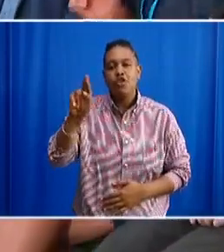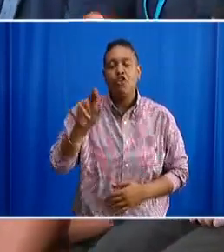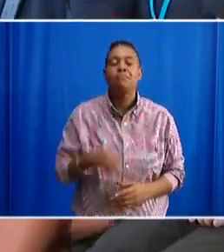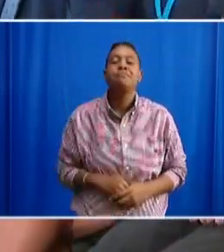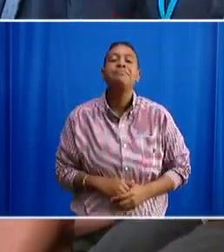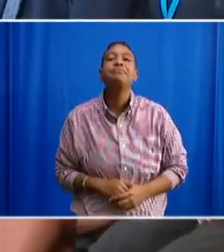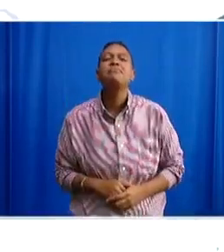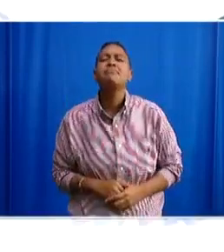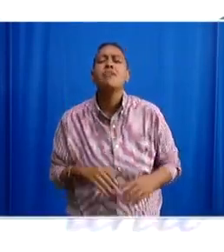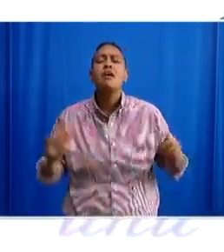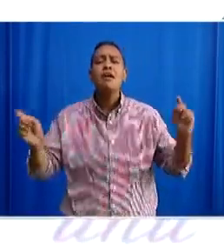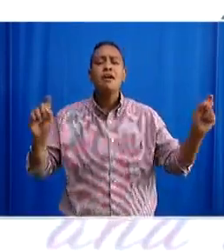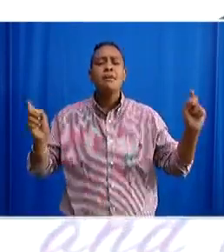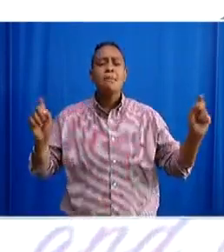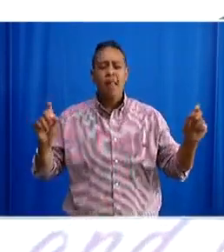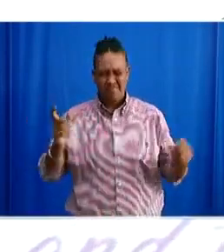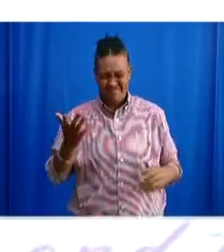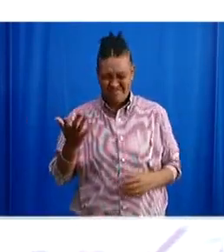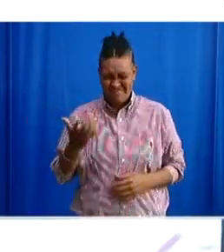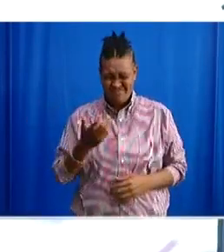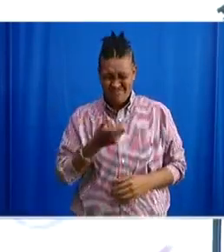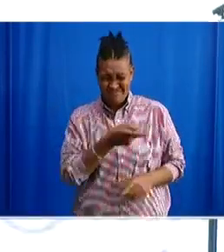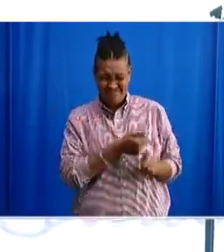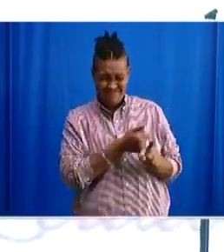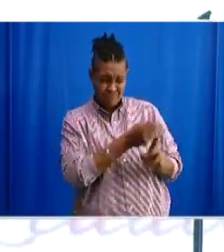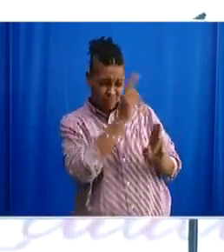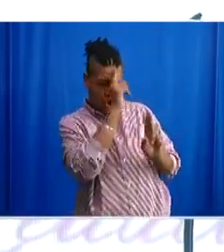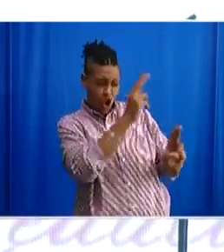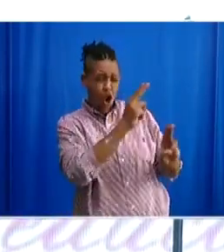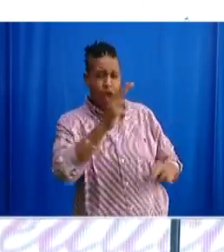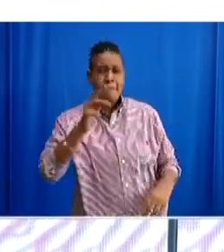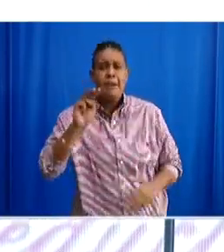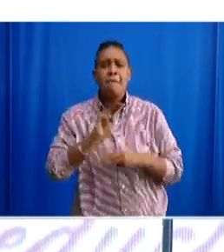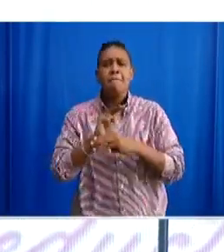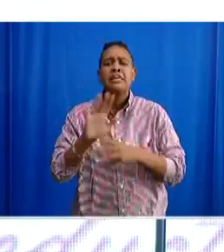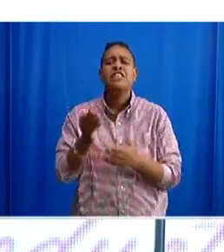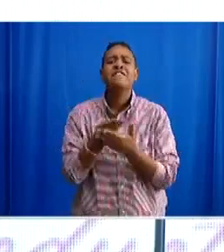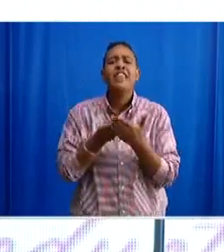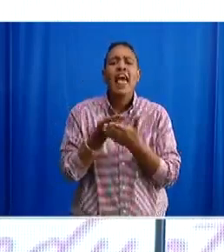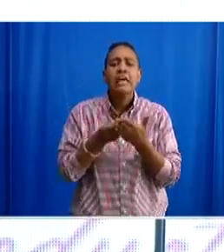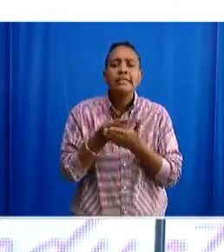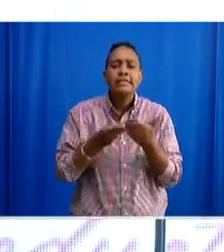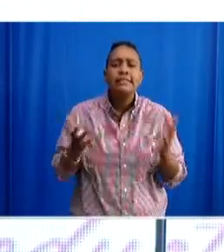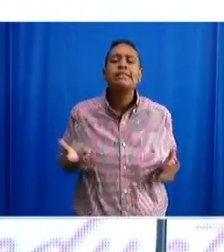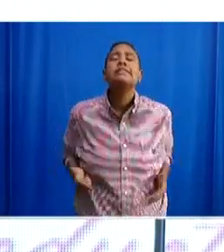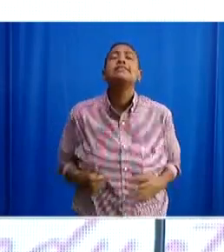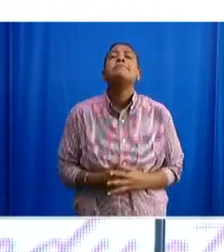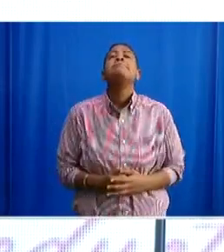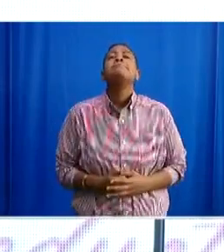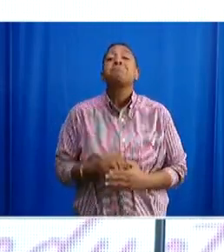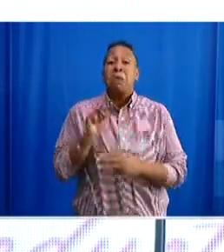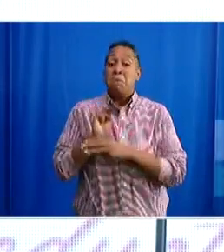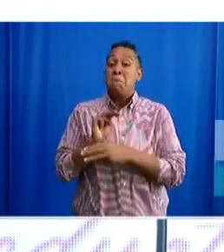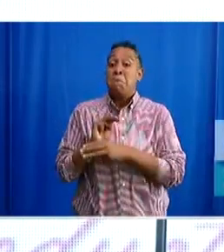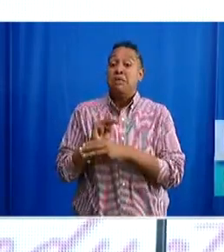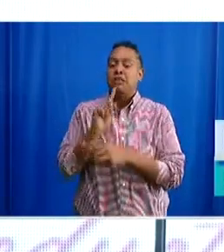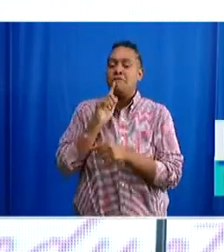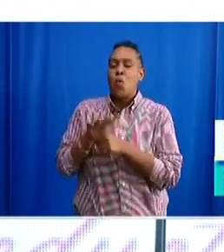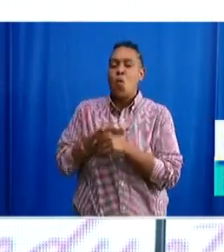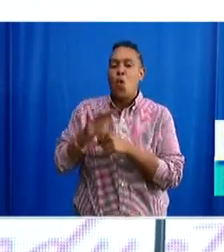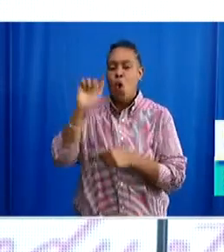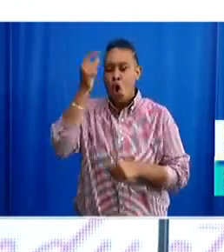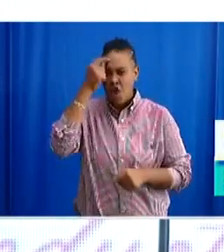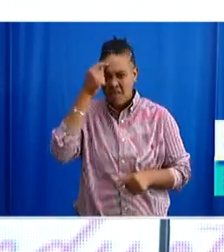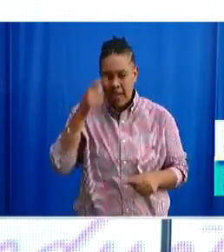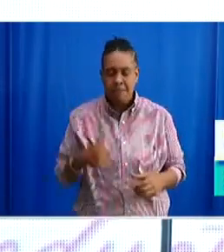Madam Chair, Honorable Minister of Finance, Minister of Local